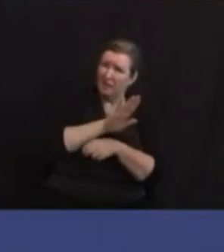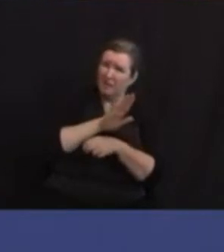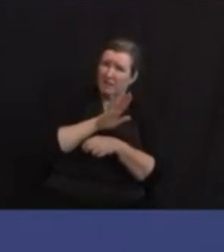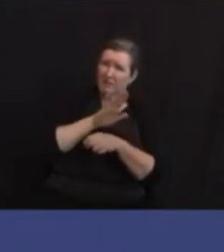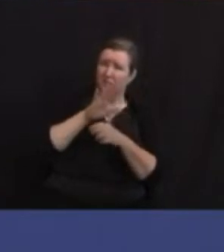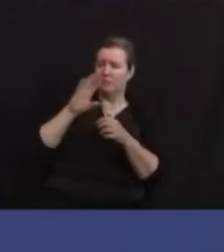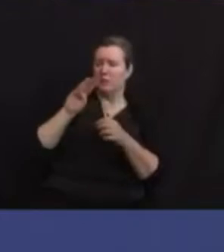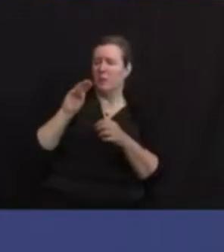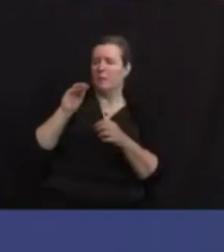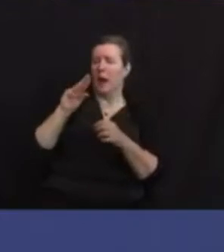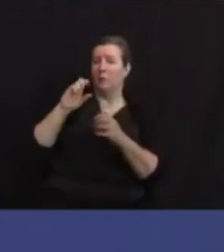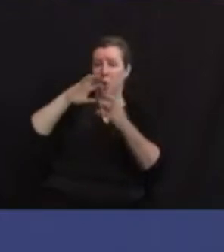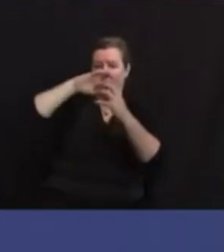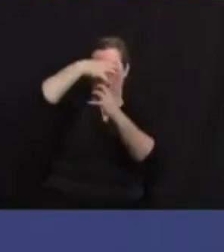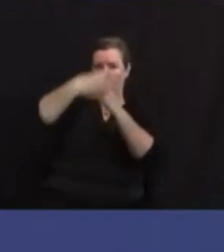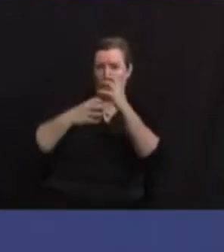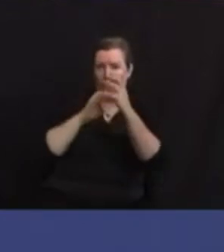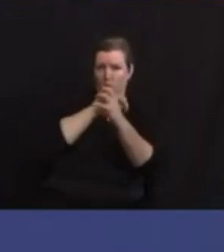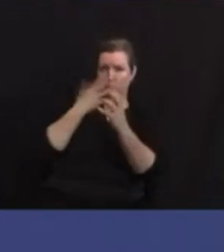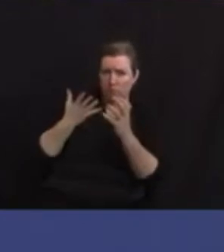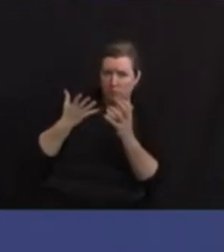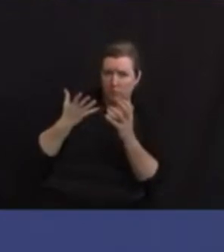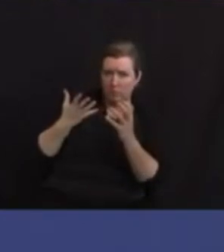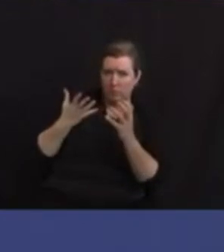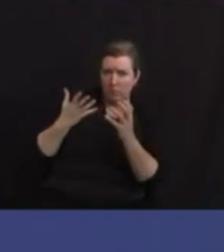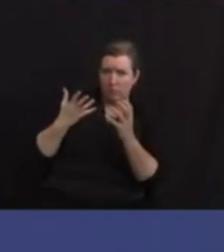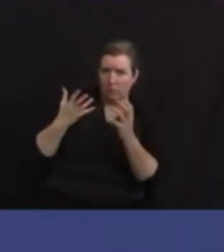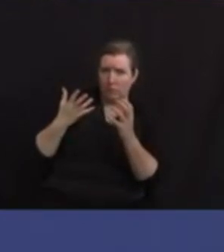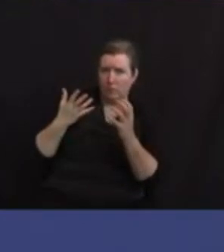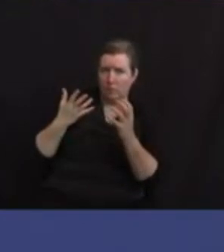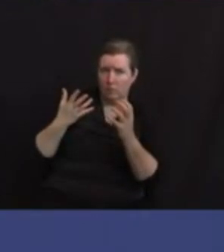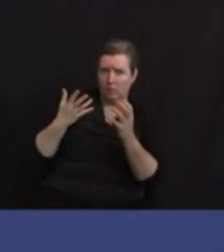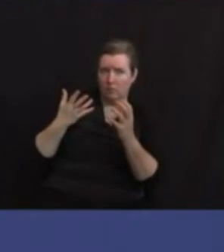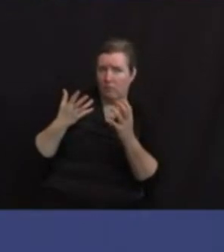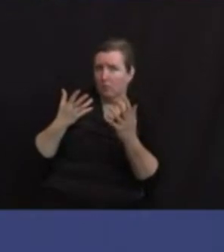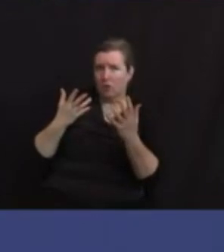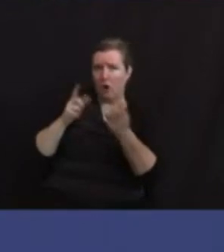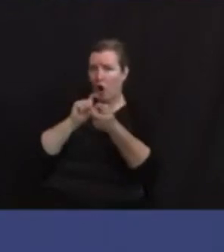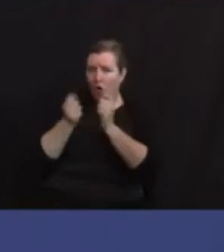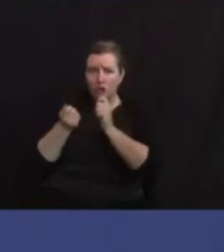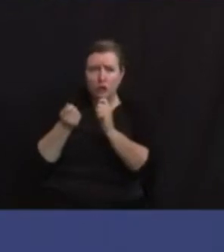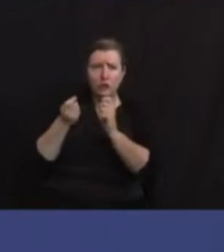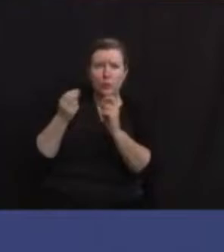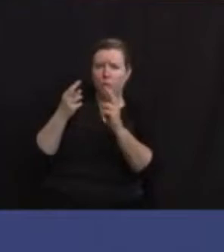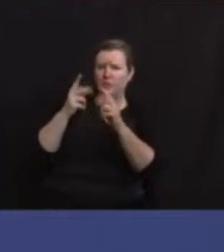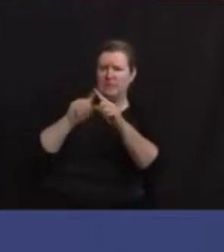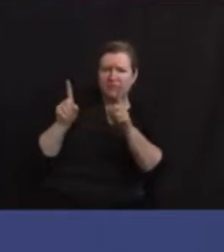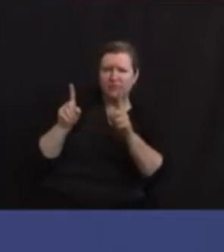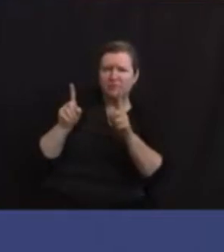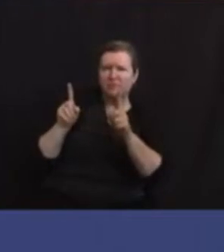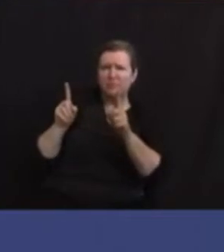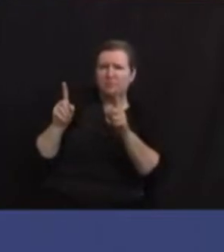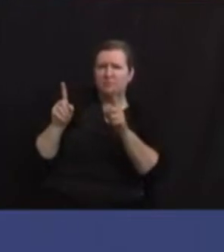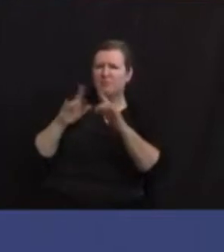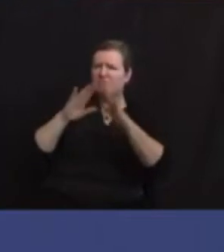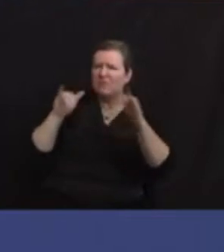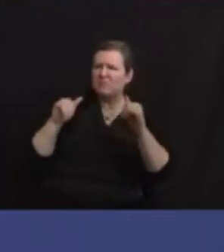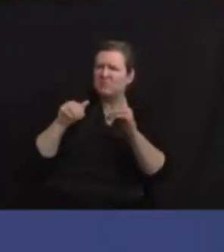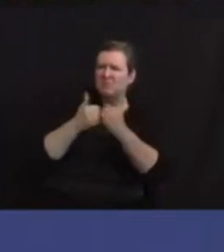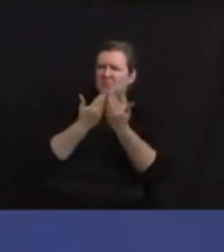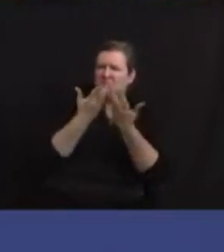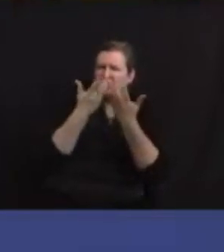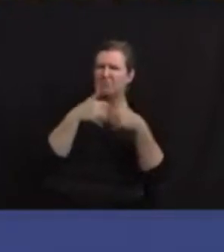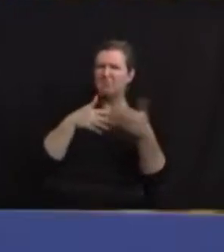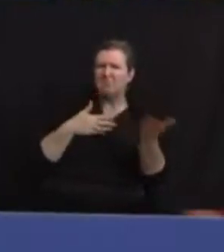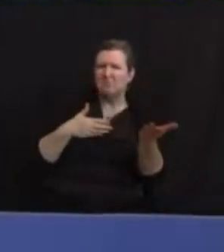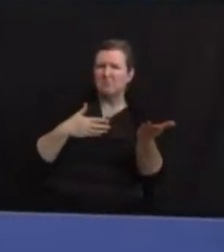modified RNA approaches, or are they based on a completely different approach? Well, the